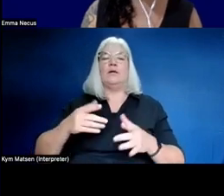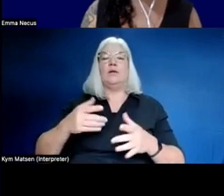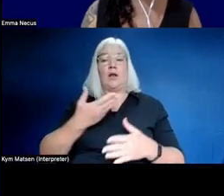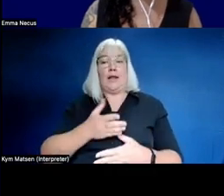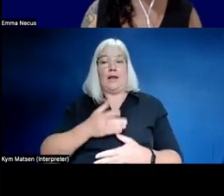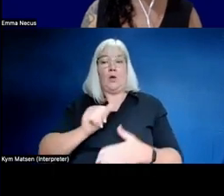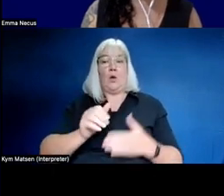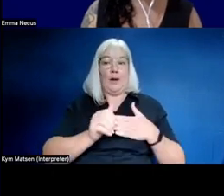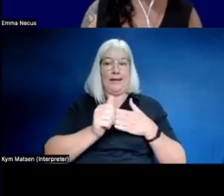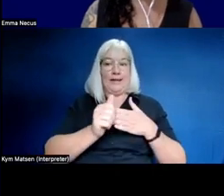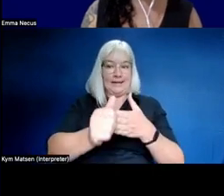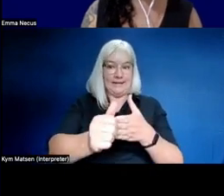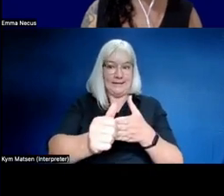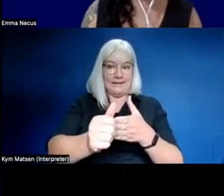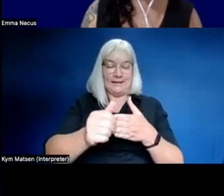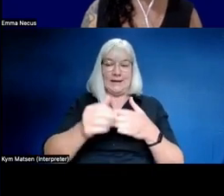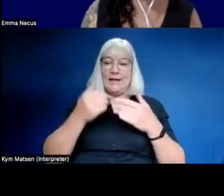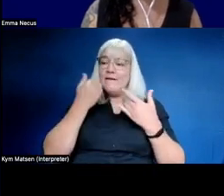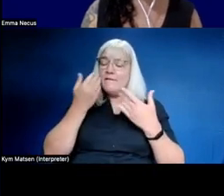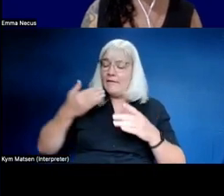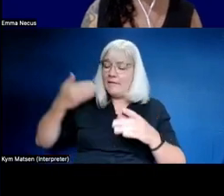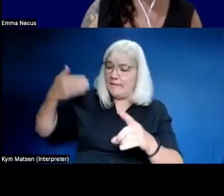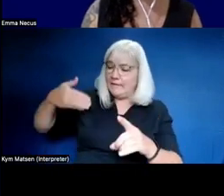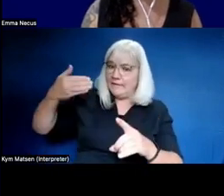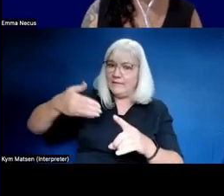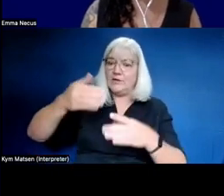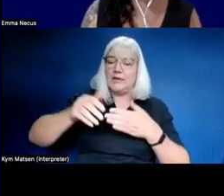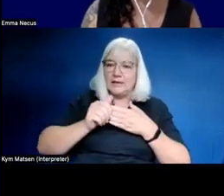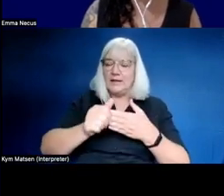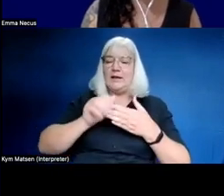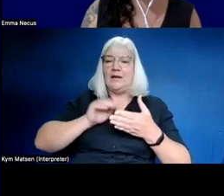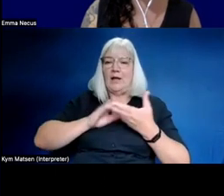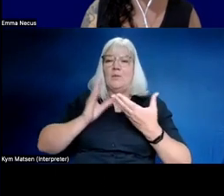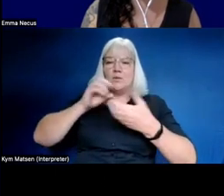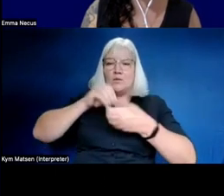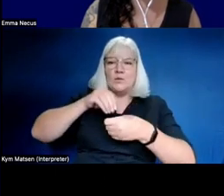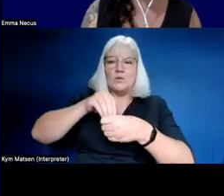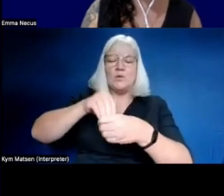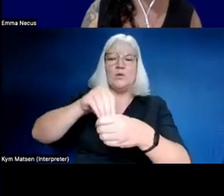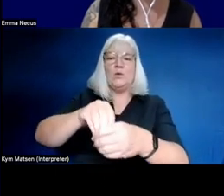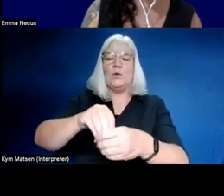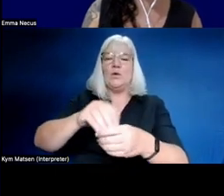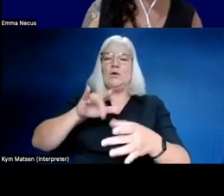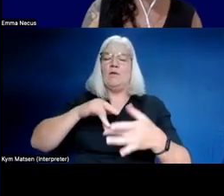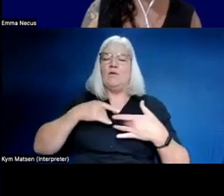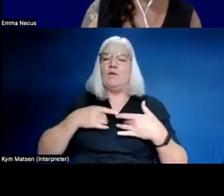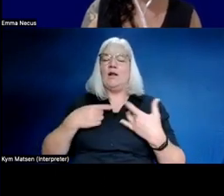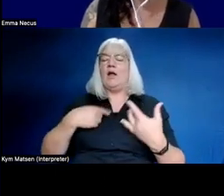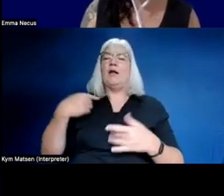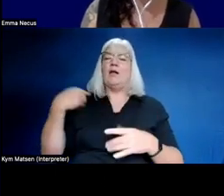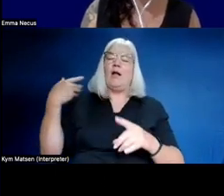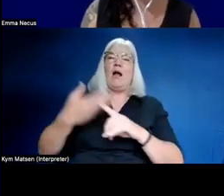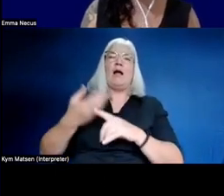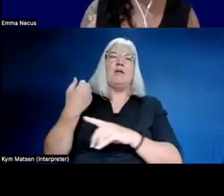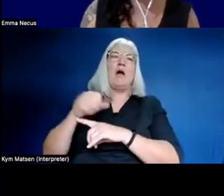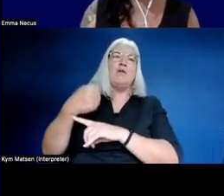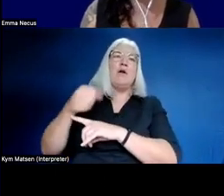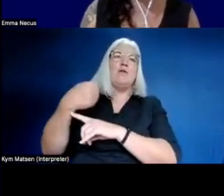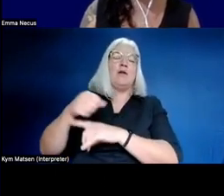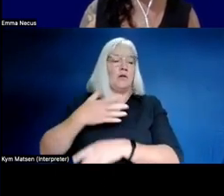every step to keep her engaged. And this helps break that refusal cycle we often see with kids, which is, do you want to eat this?